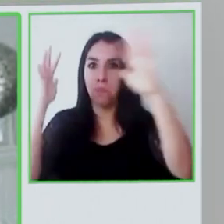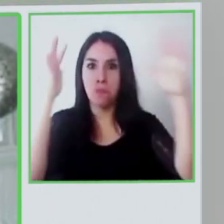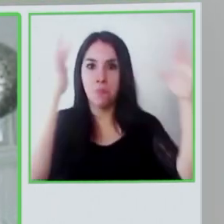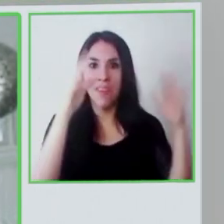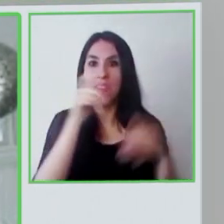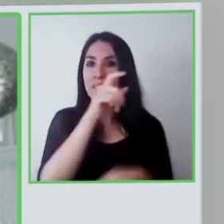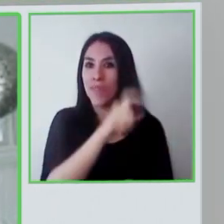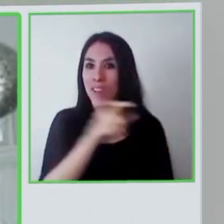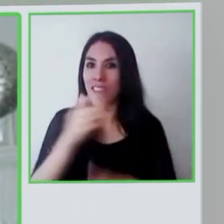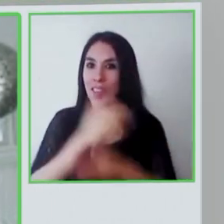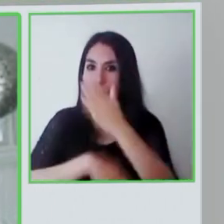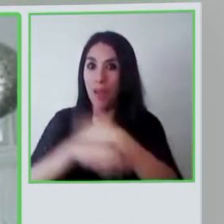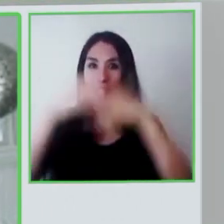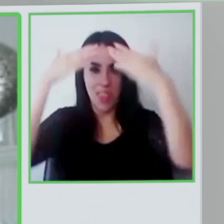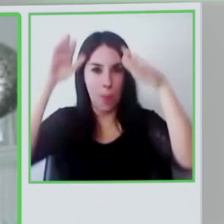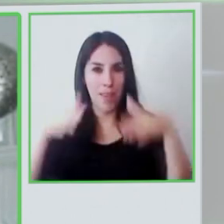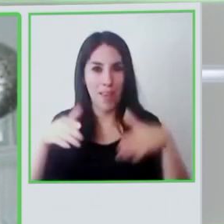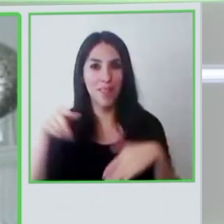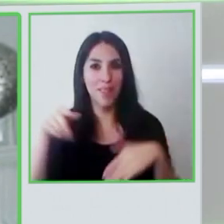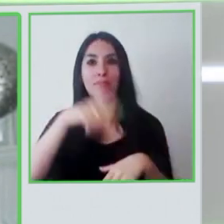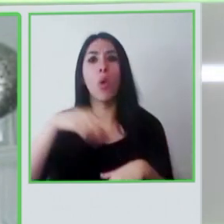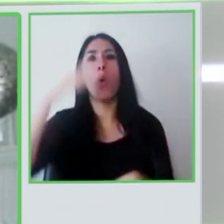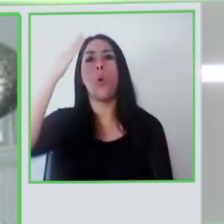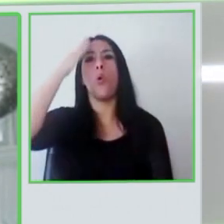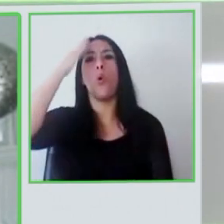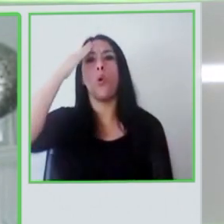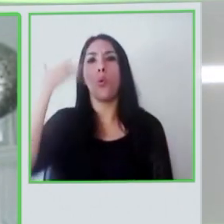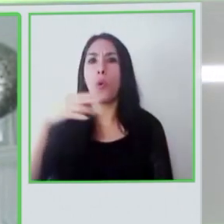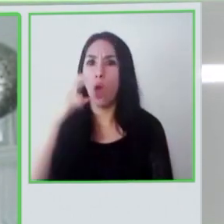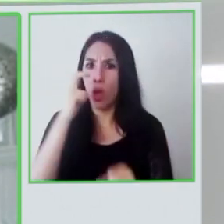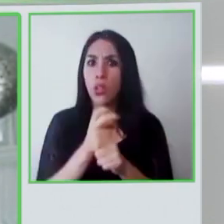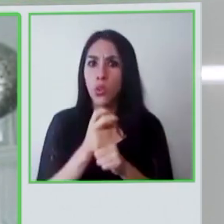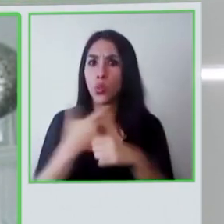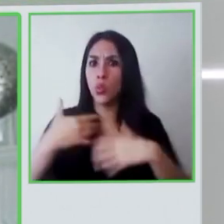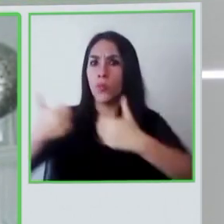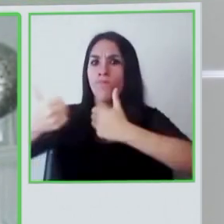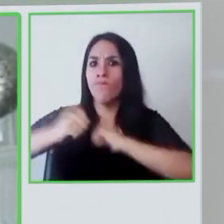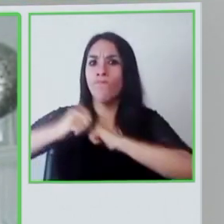do. We know that one of the biggest challenges of